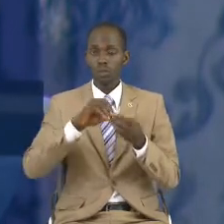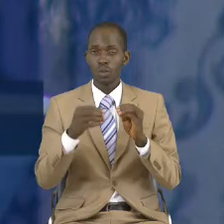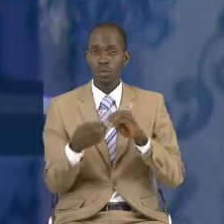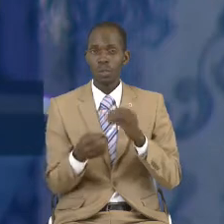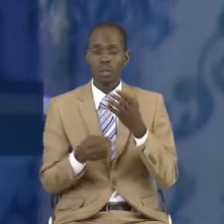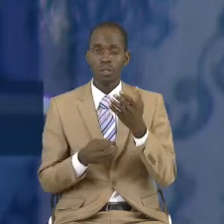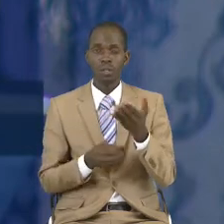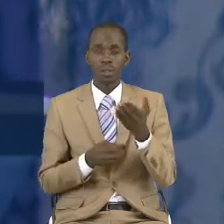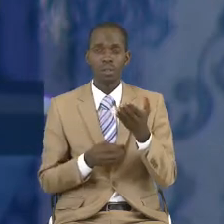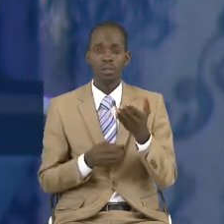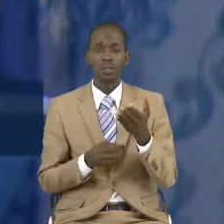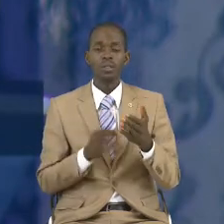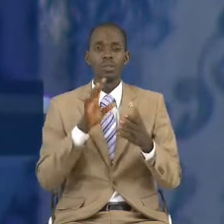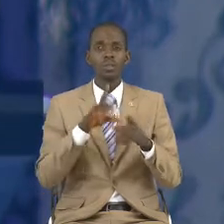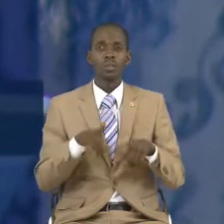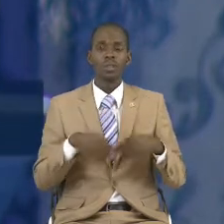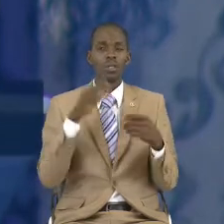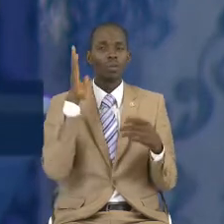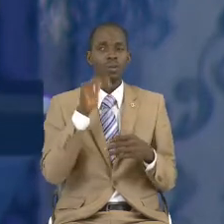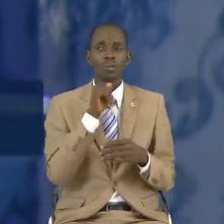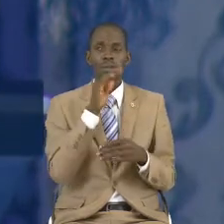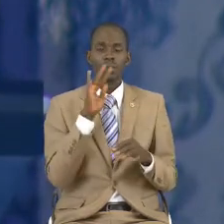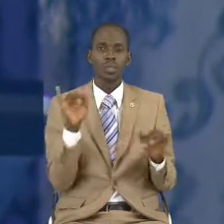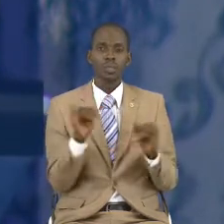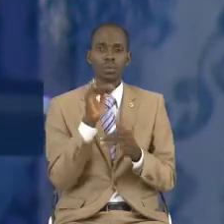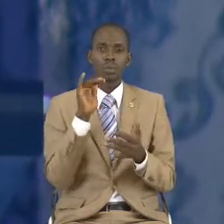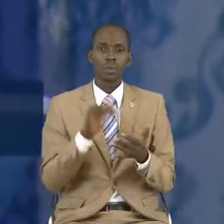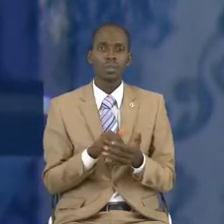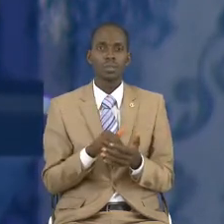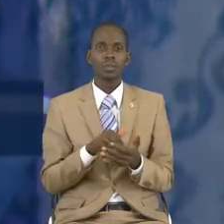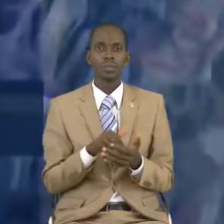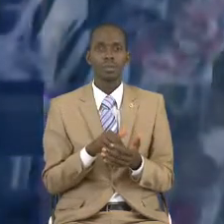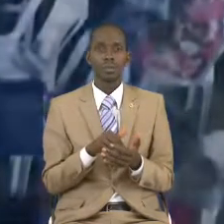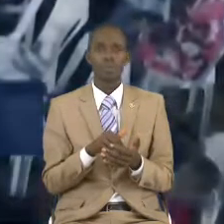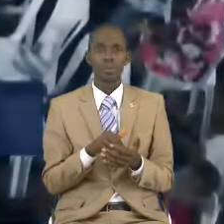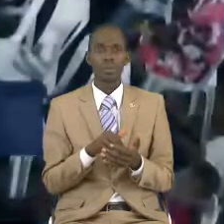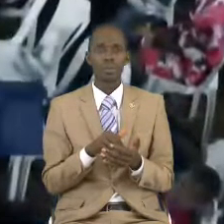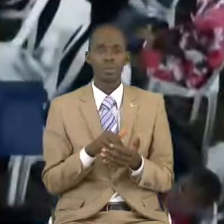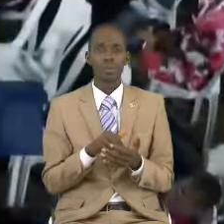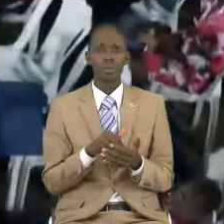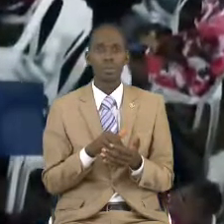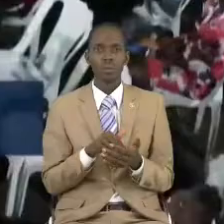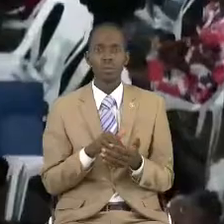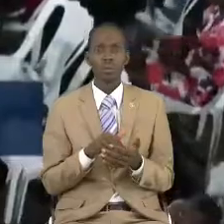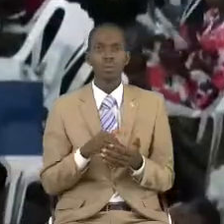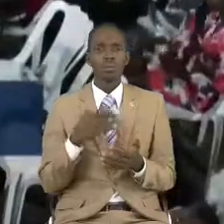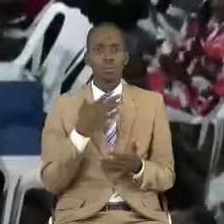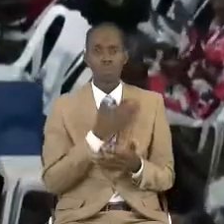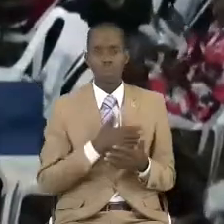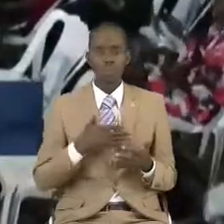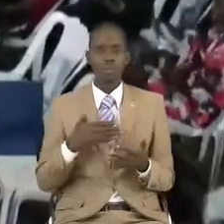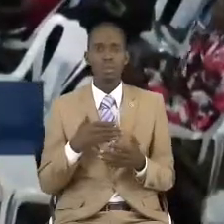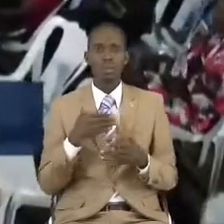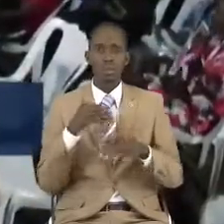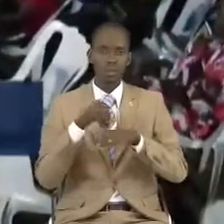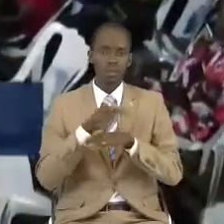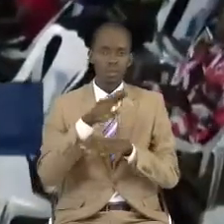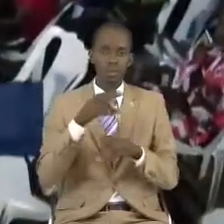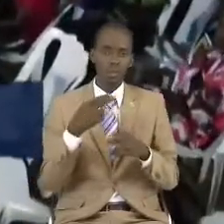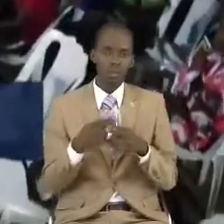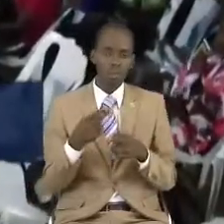oh your life will not be the same again please send your name your phone